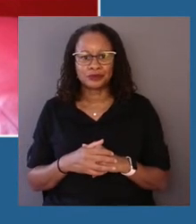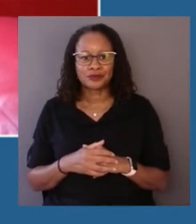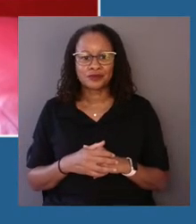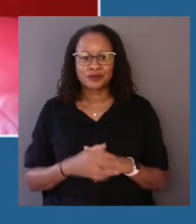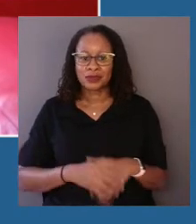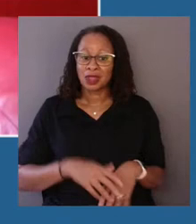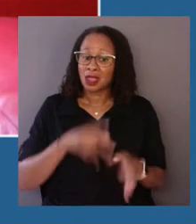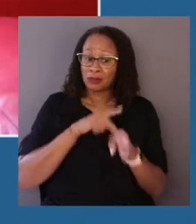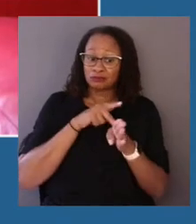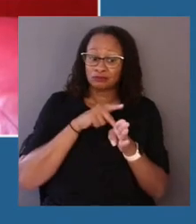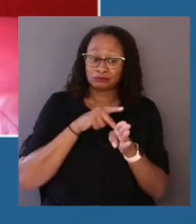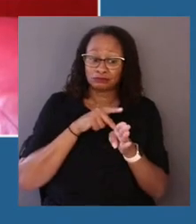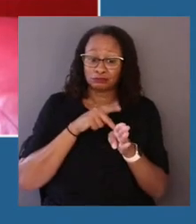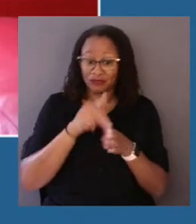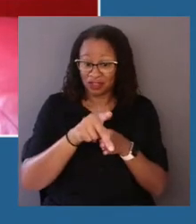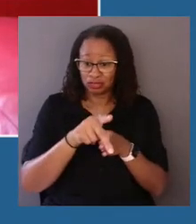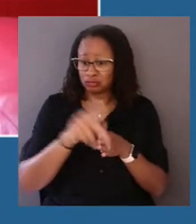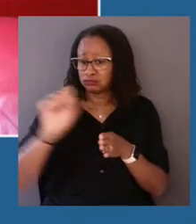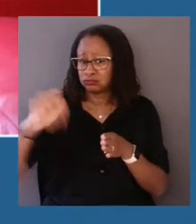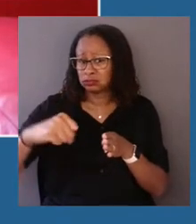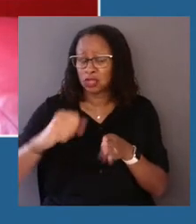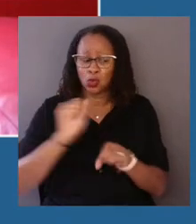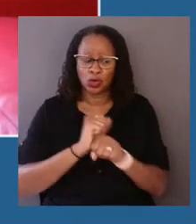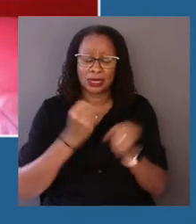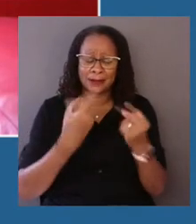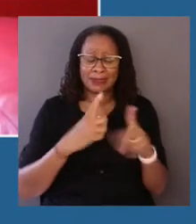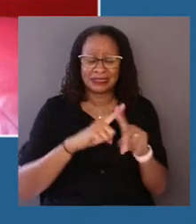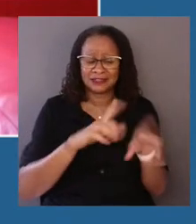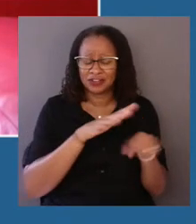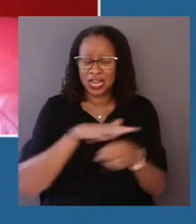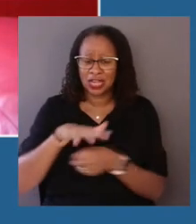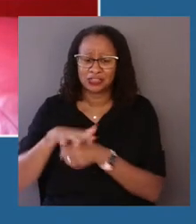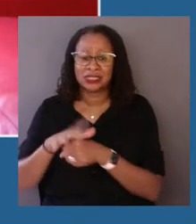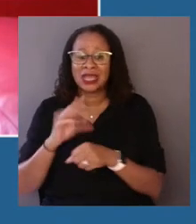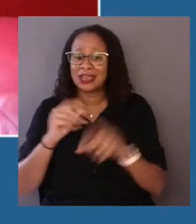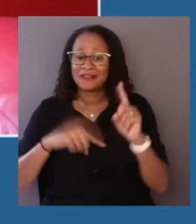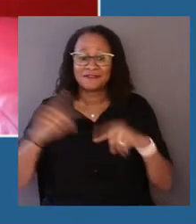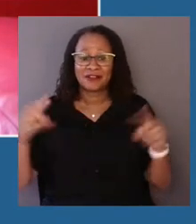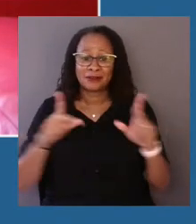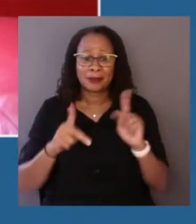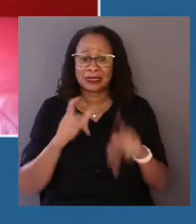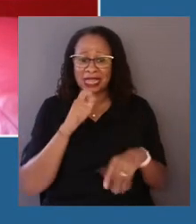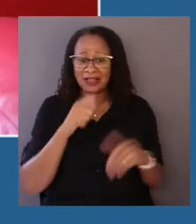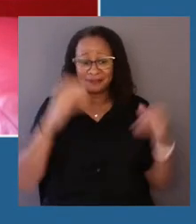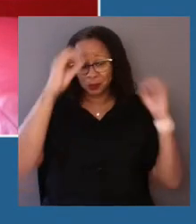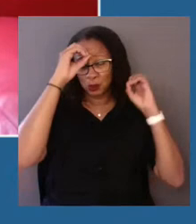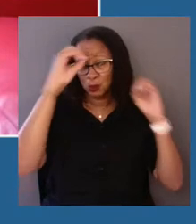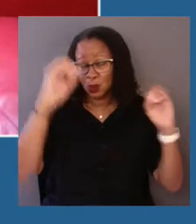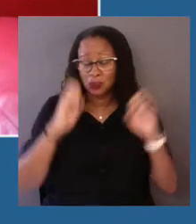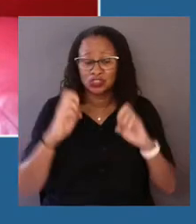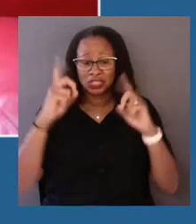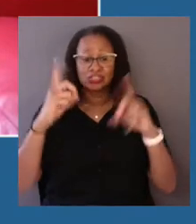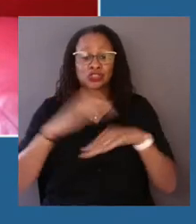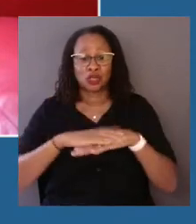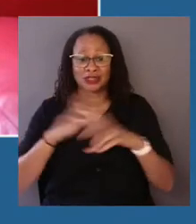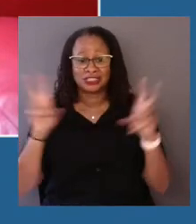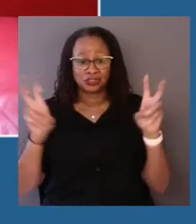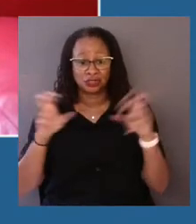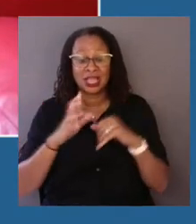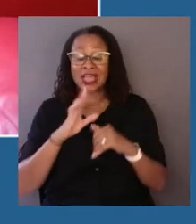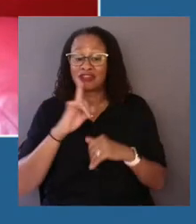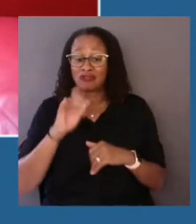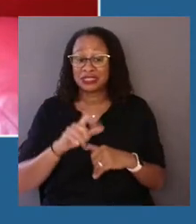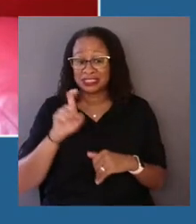so many areas, as well as a variety of people who just have had no education on those issues. And you really have to